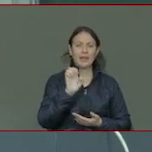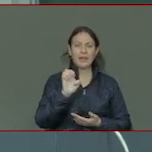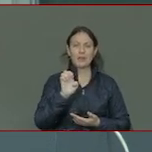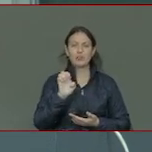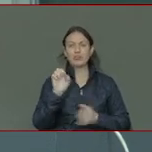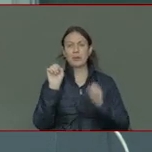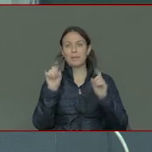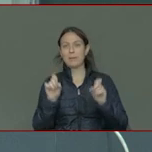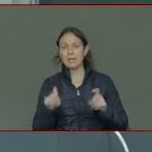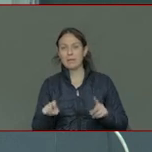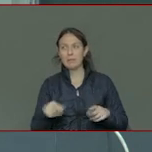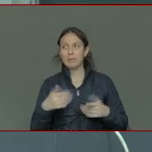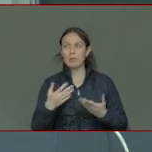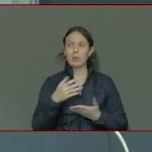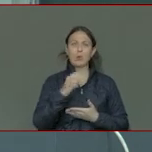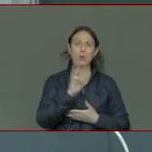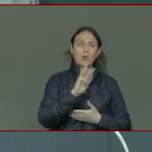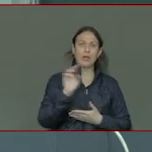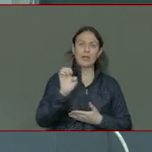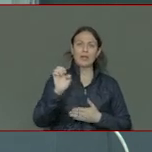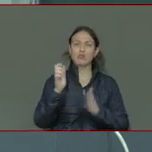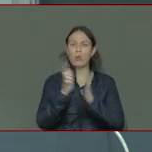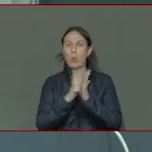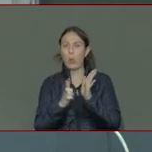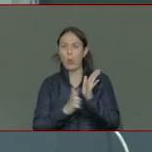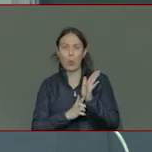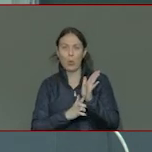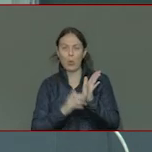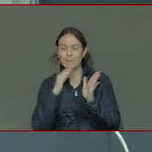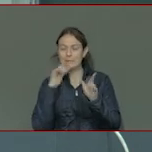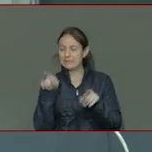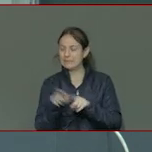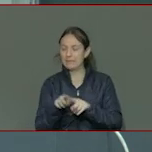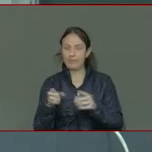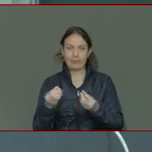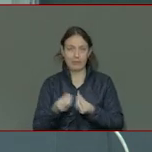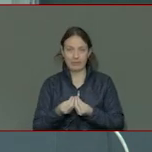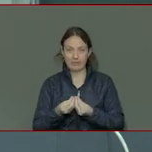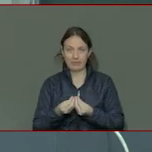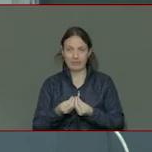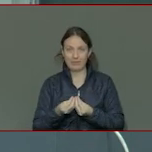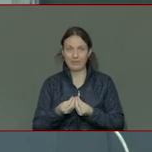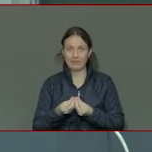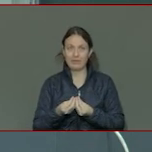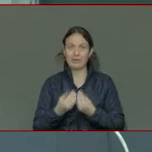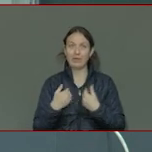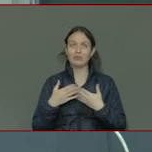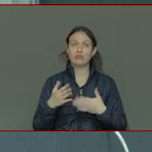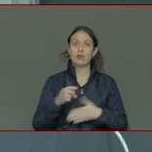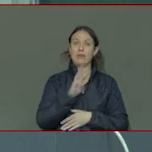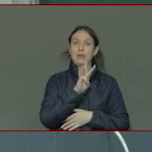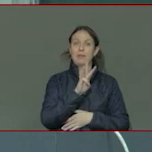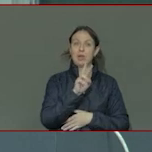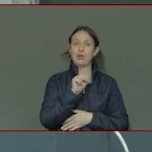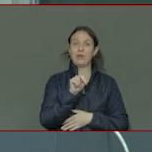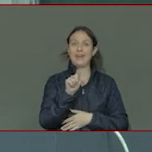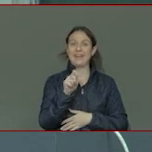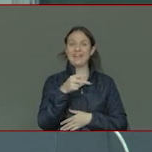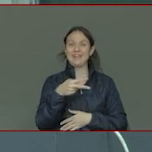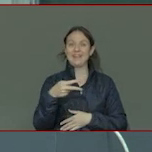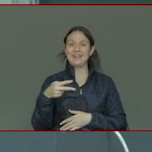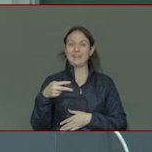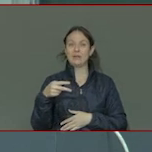work energy law, it is all the same thing. And then I must start by saying W net